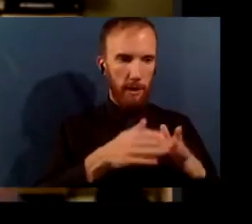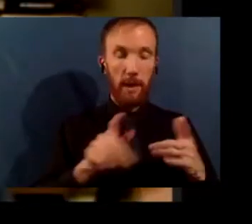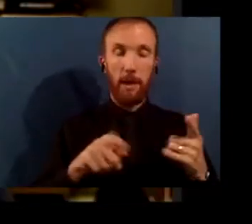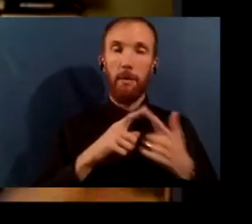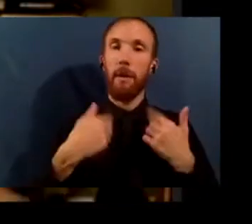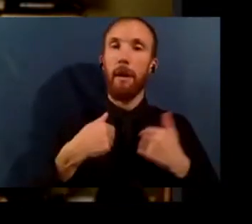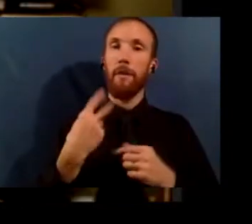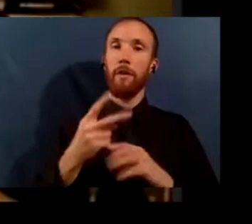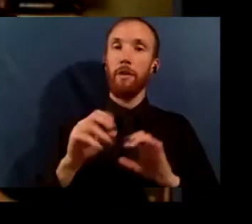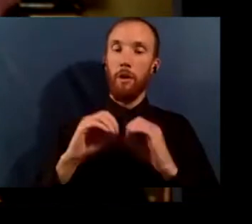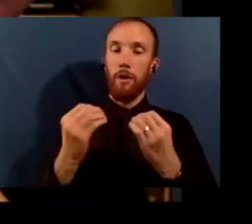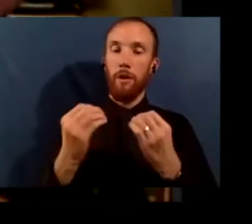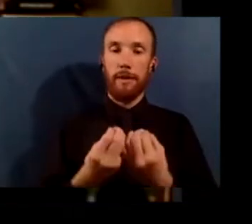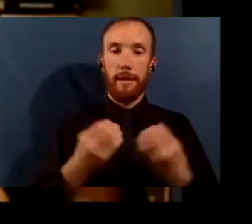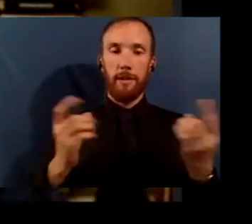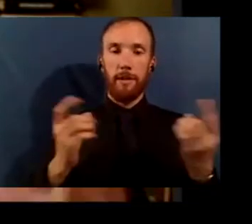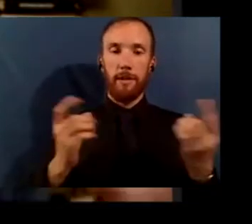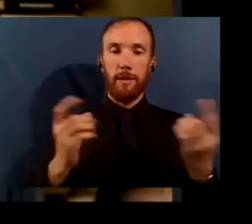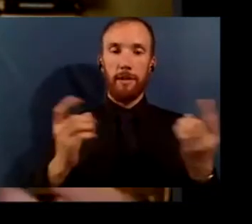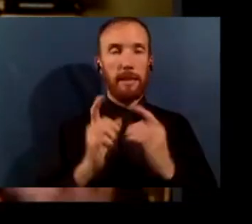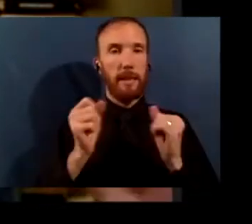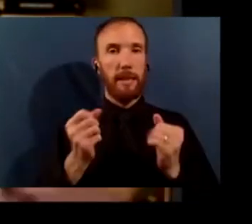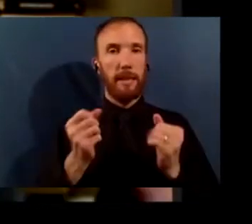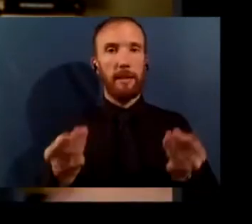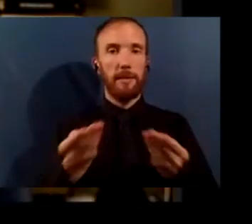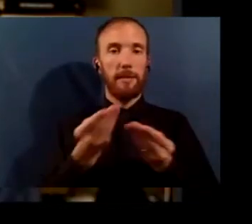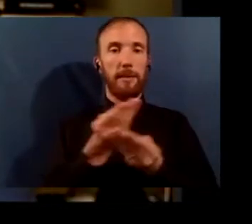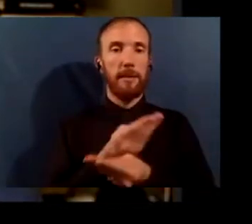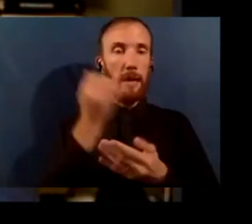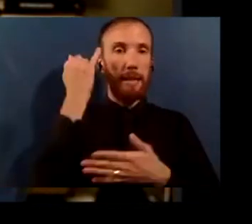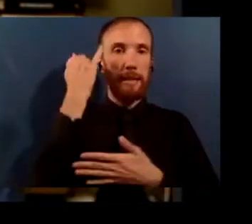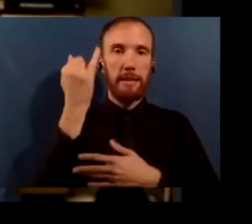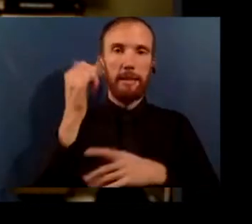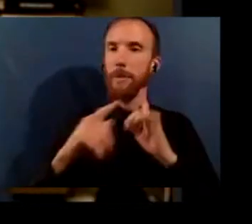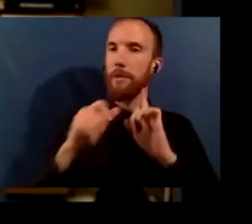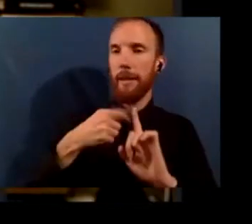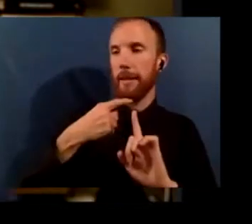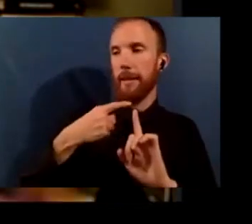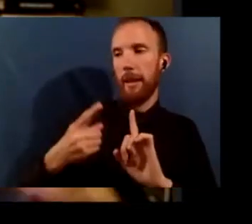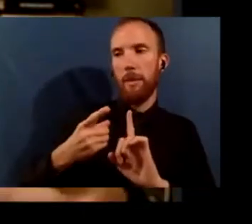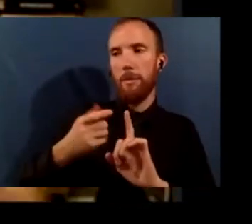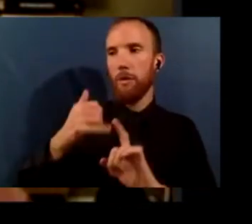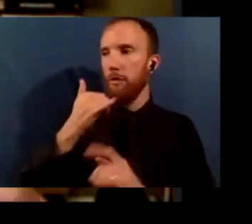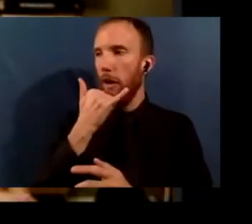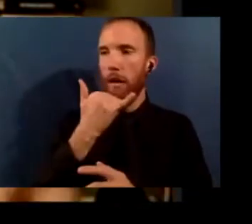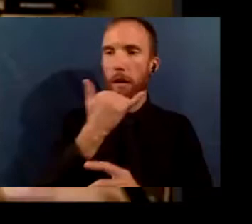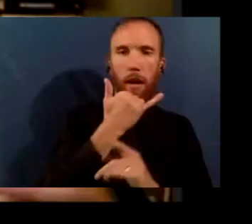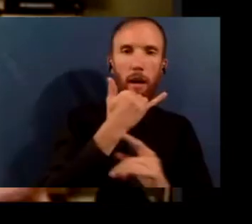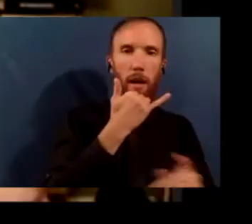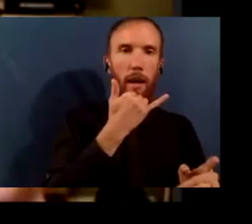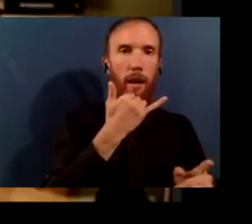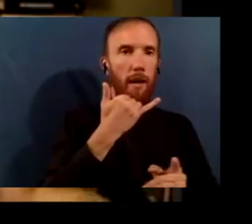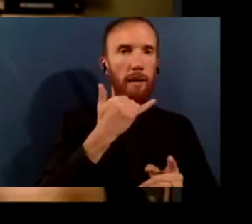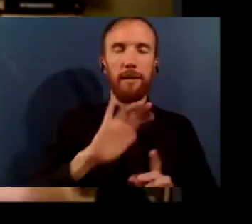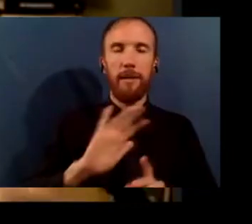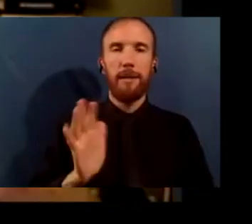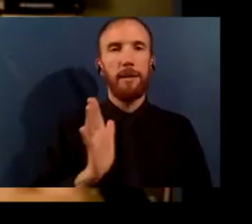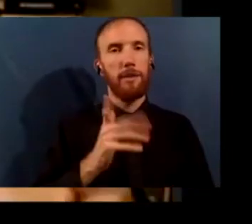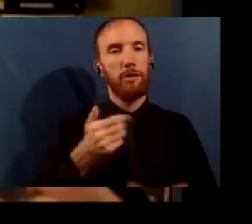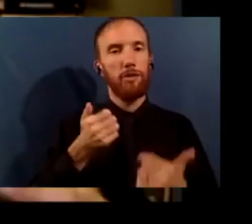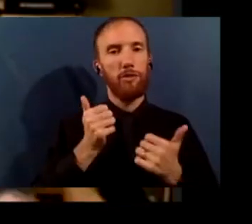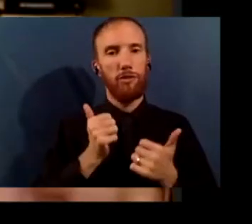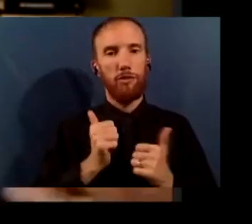can't tell each other that you are wrong. You know, that if you have that attitude, you don't build political trust. So you're engaging. That's why I like the